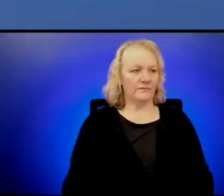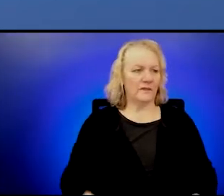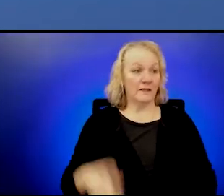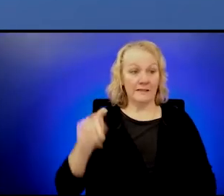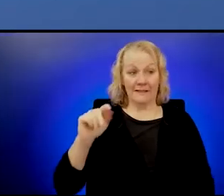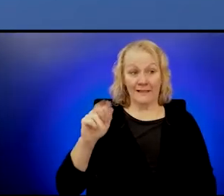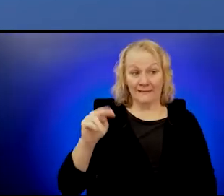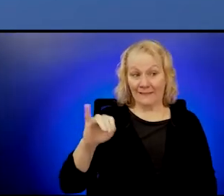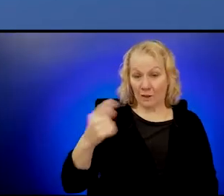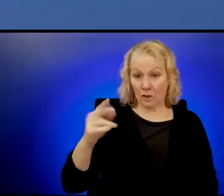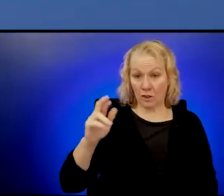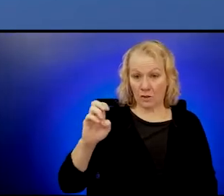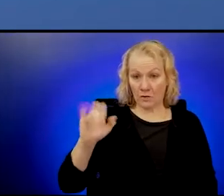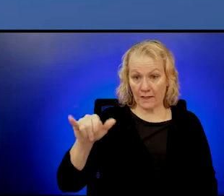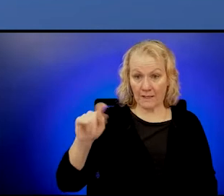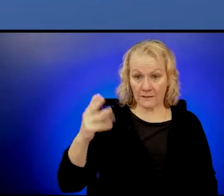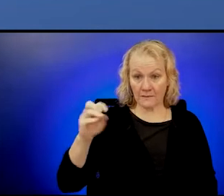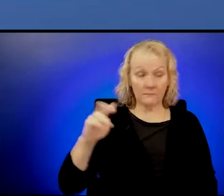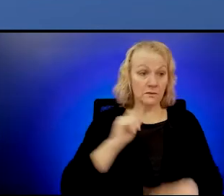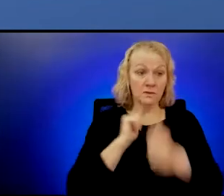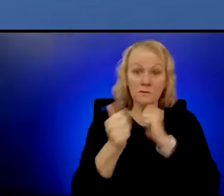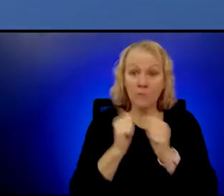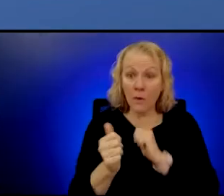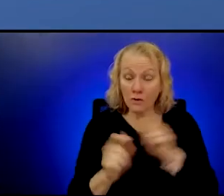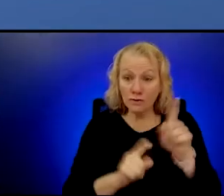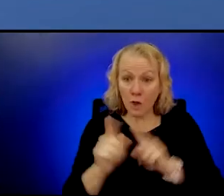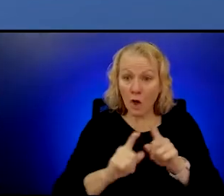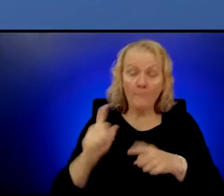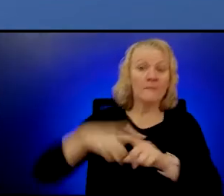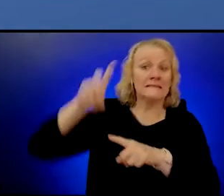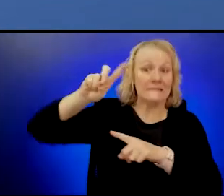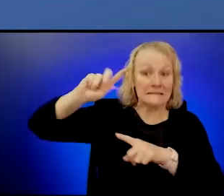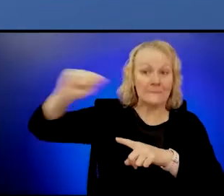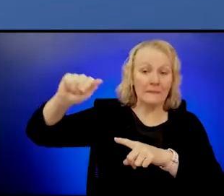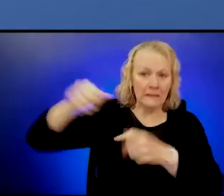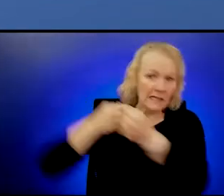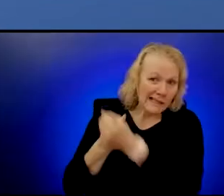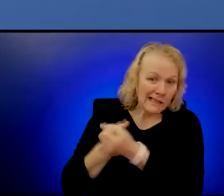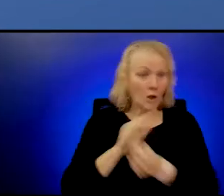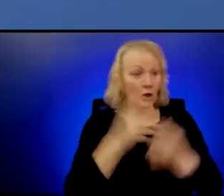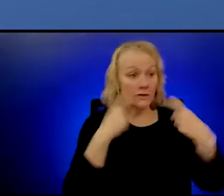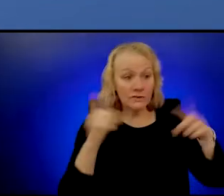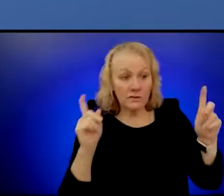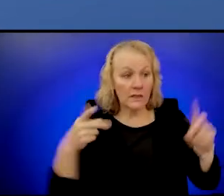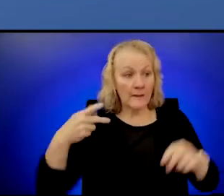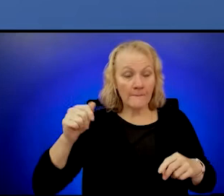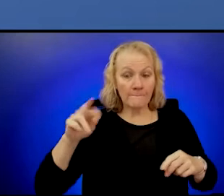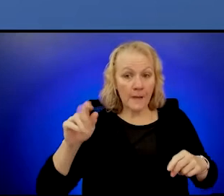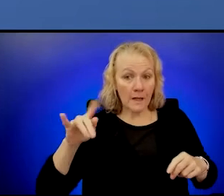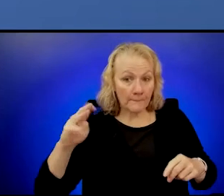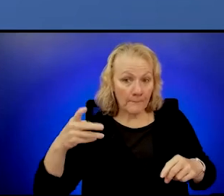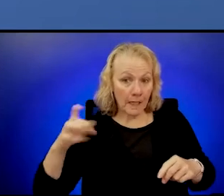Tanny Gray Thompson is a sports star and disability campaigner. Her achievements are in the Paralympics and